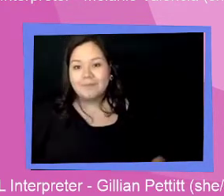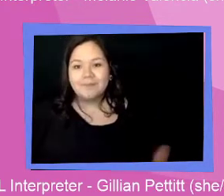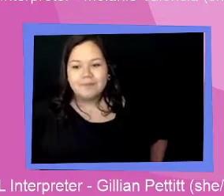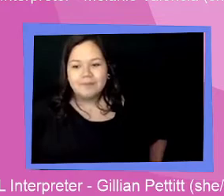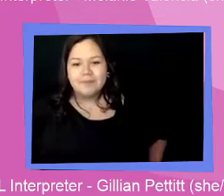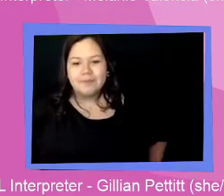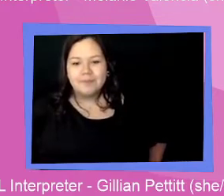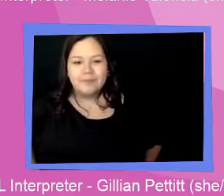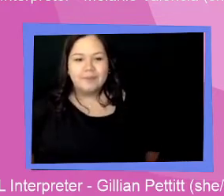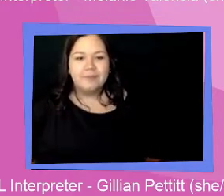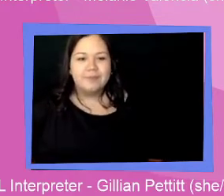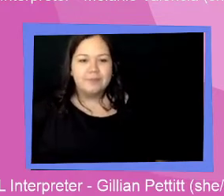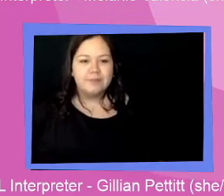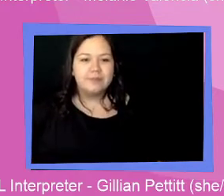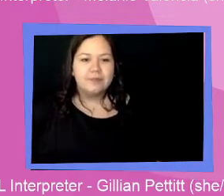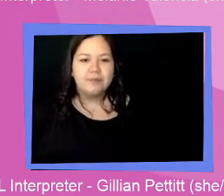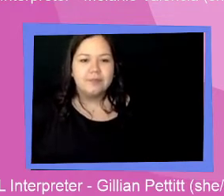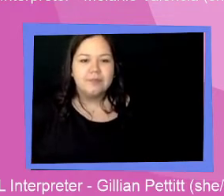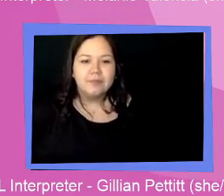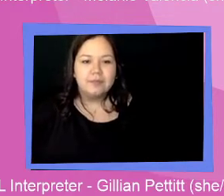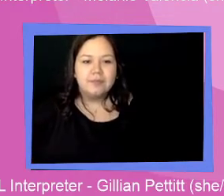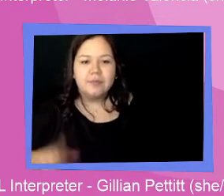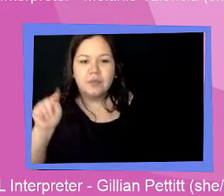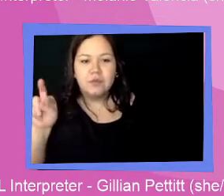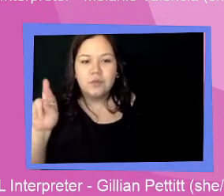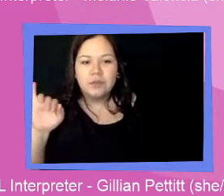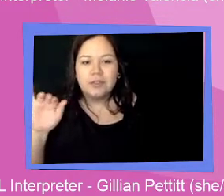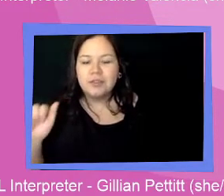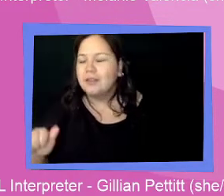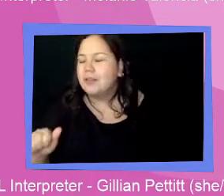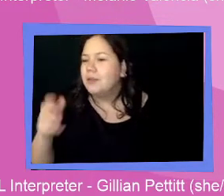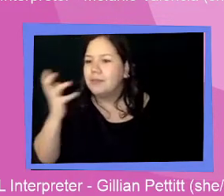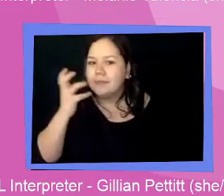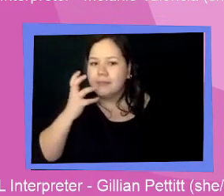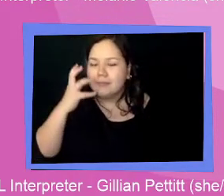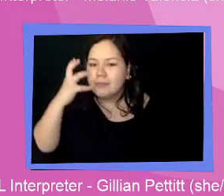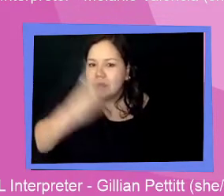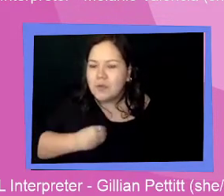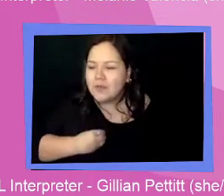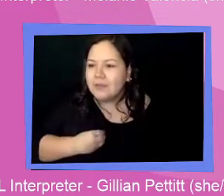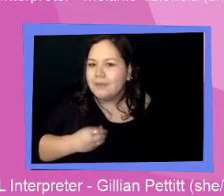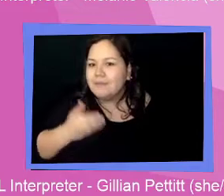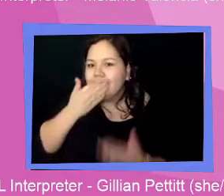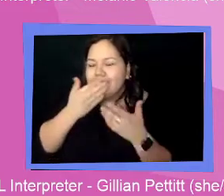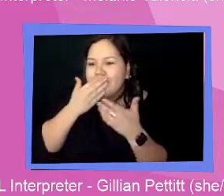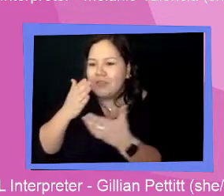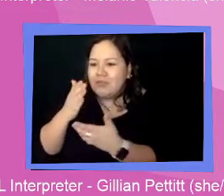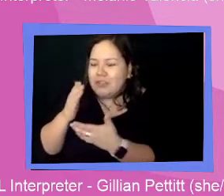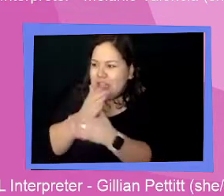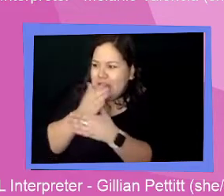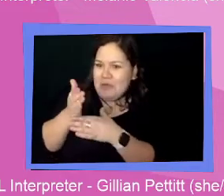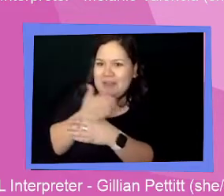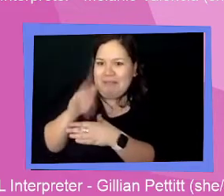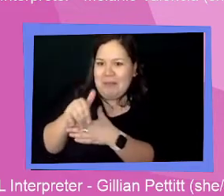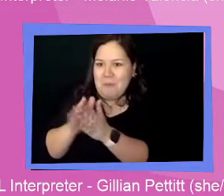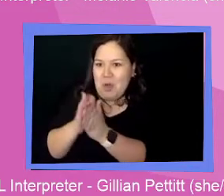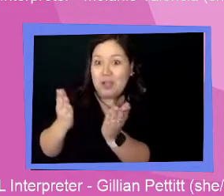you. That's beautiful. Thank you for sharing the Foghorn Echoes coming out in